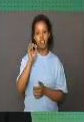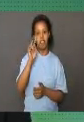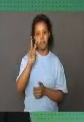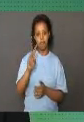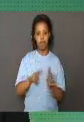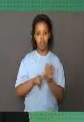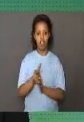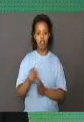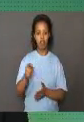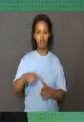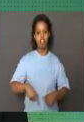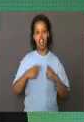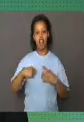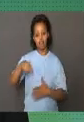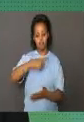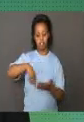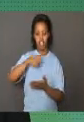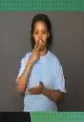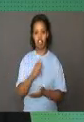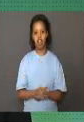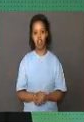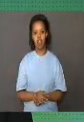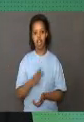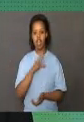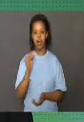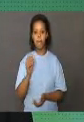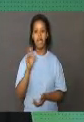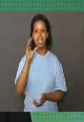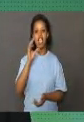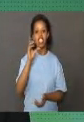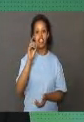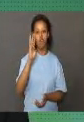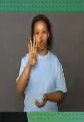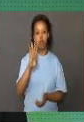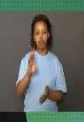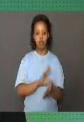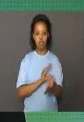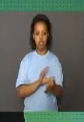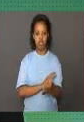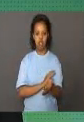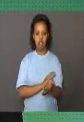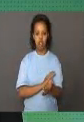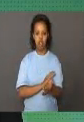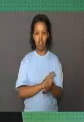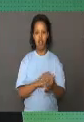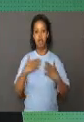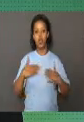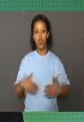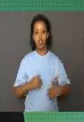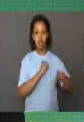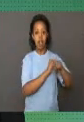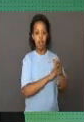HIV. We discussed the role of CD4 cells within the immune